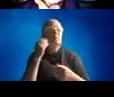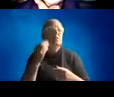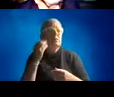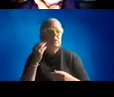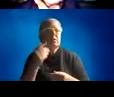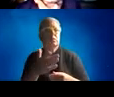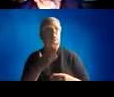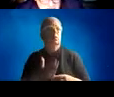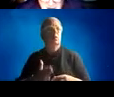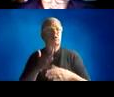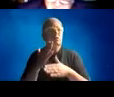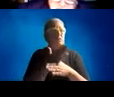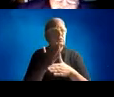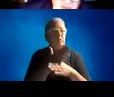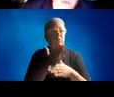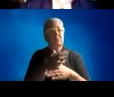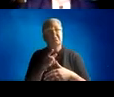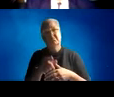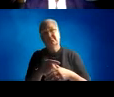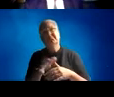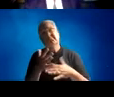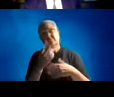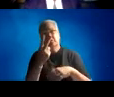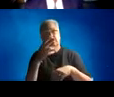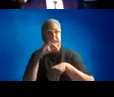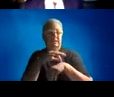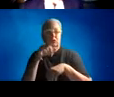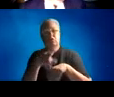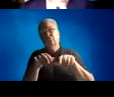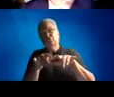you again 90 seconds to get stuff written into the chat.